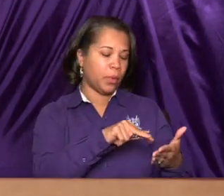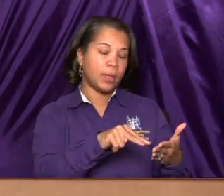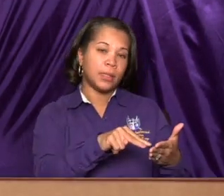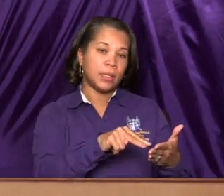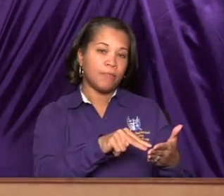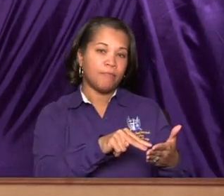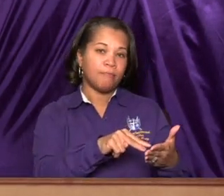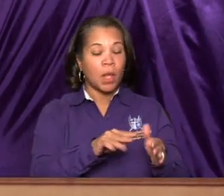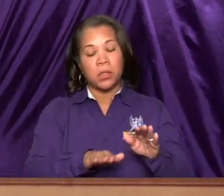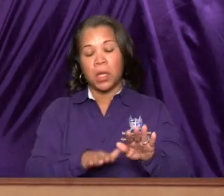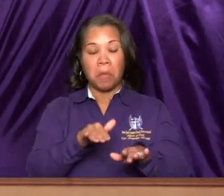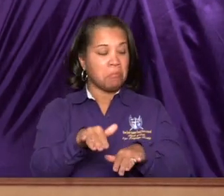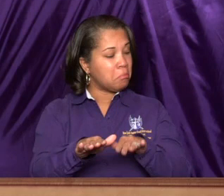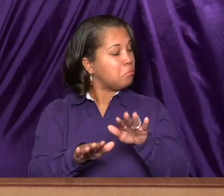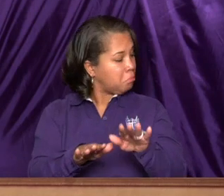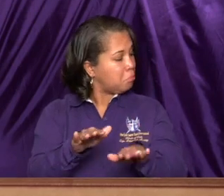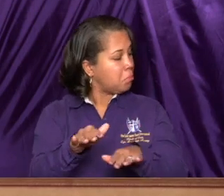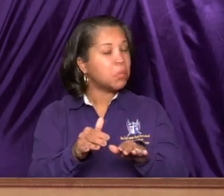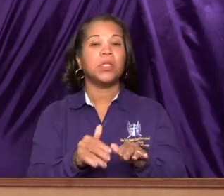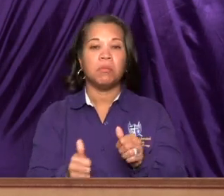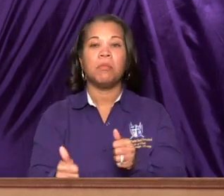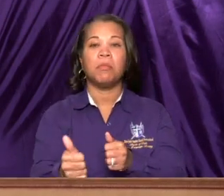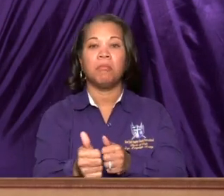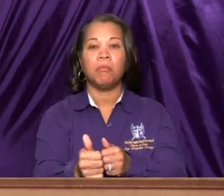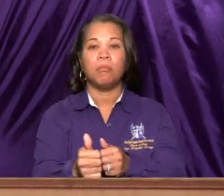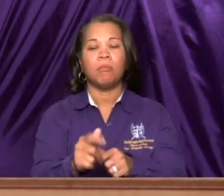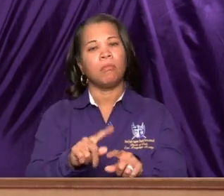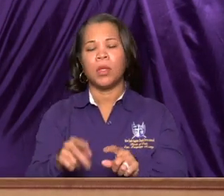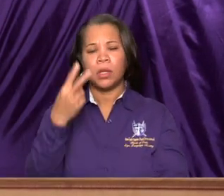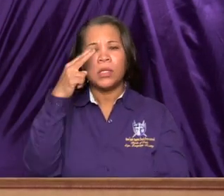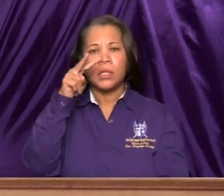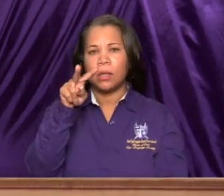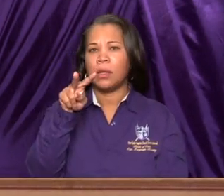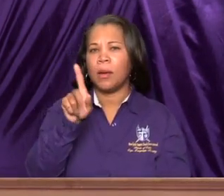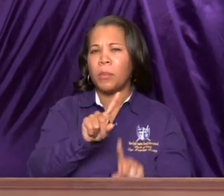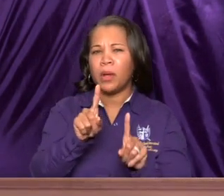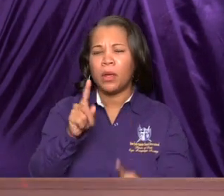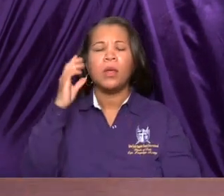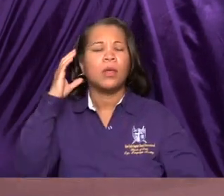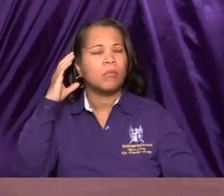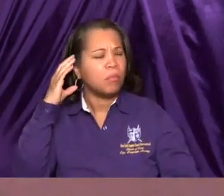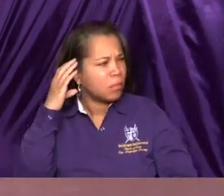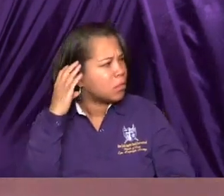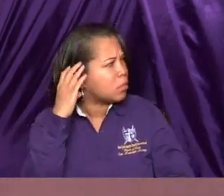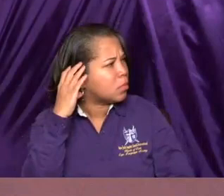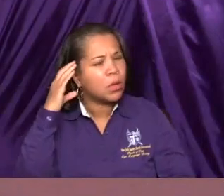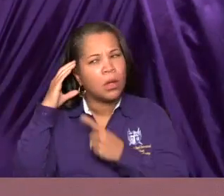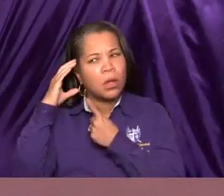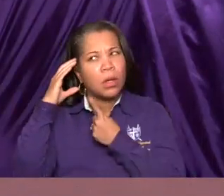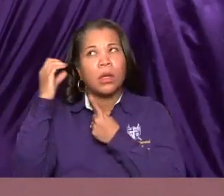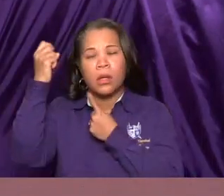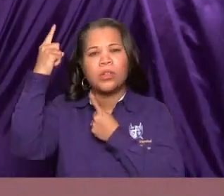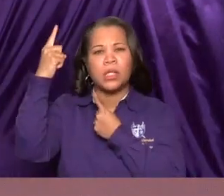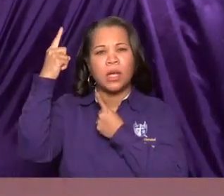as they pass by, he can't see, but he can hear clearly